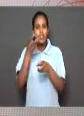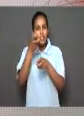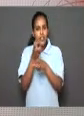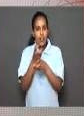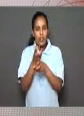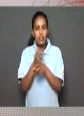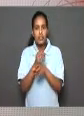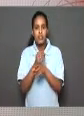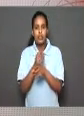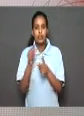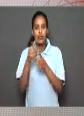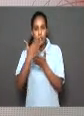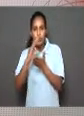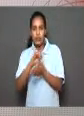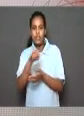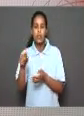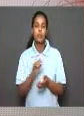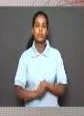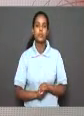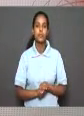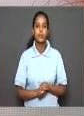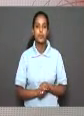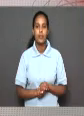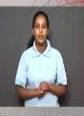more difficult it is to remove them.